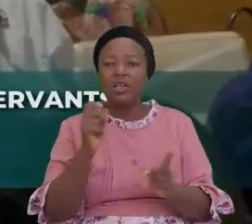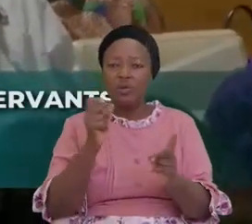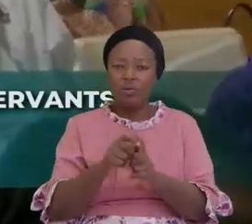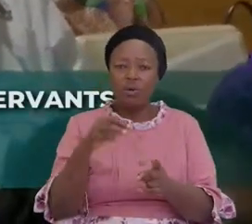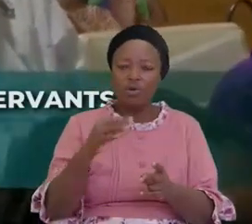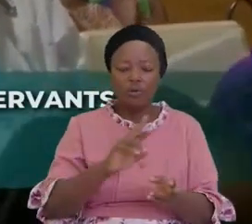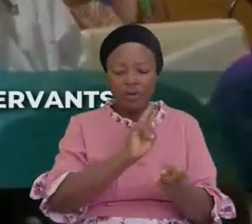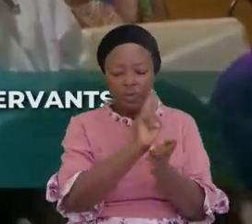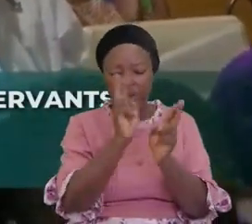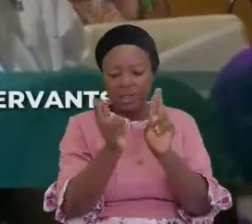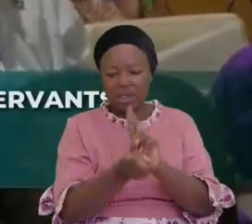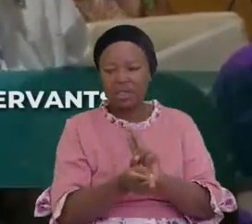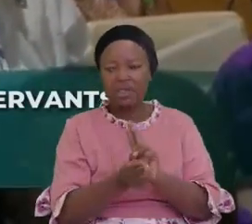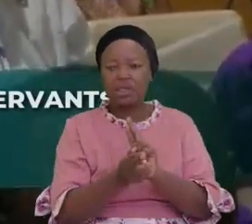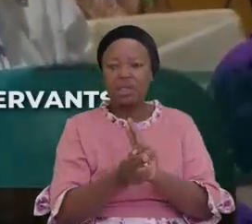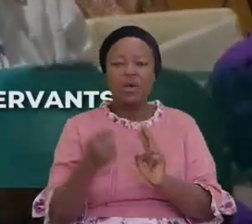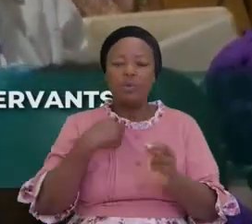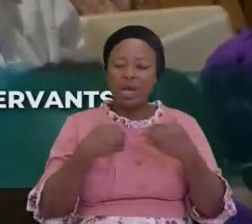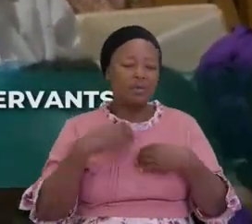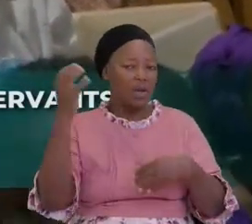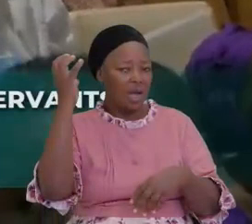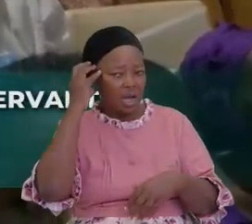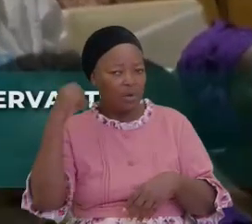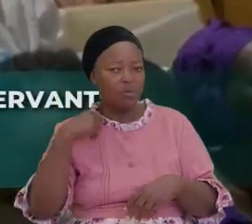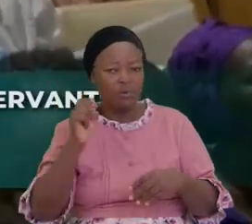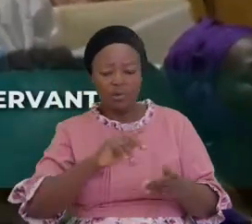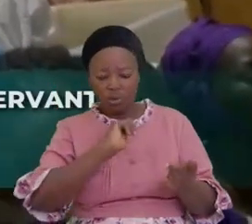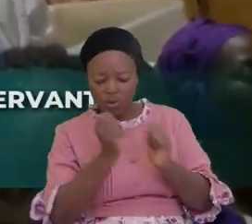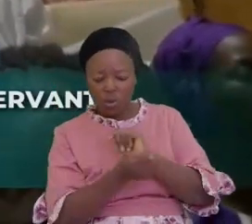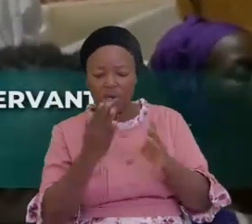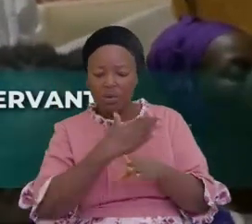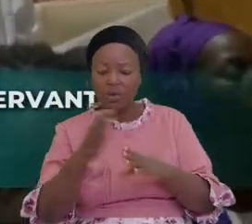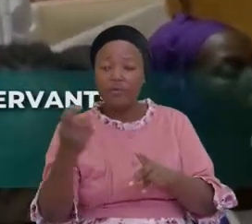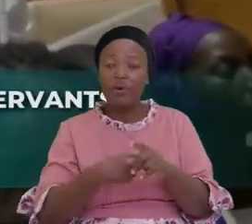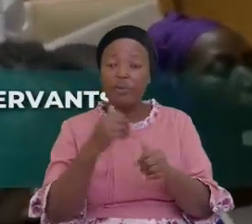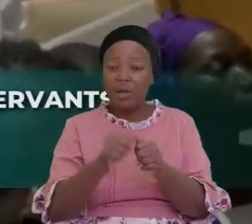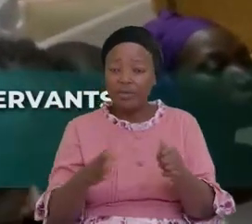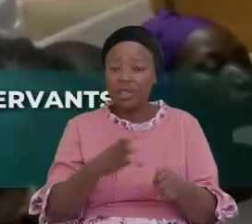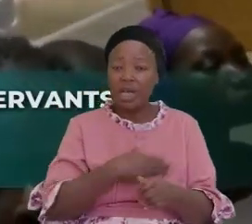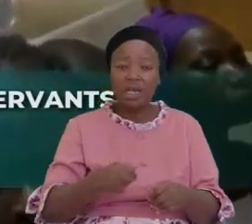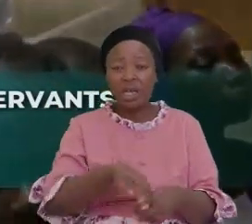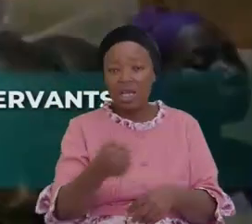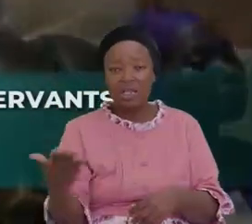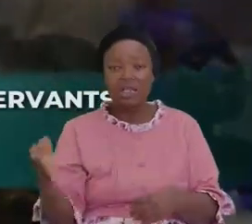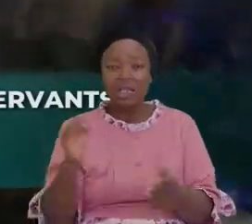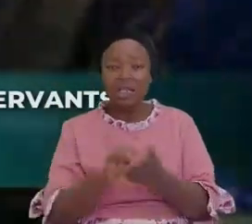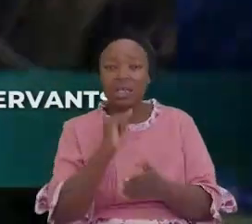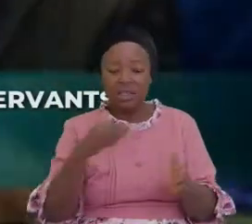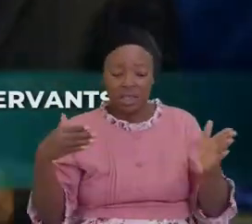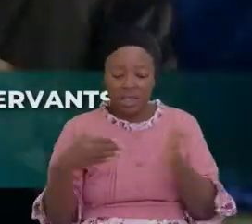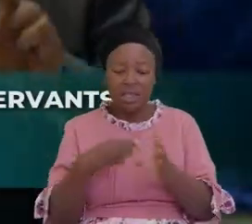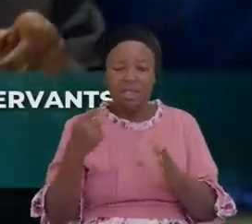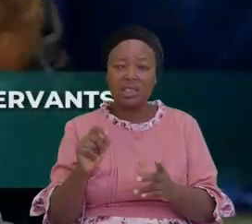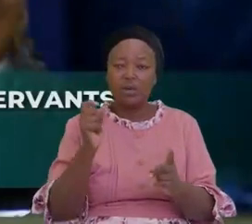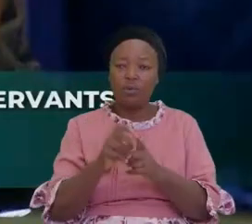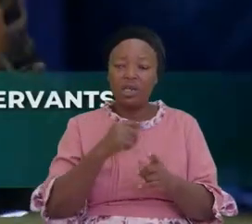repentance. We've heard we must turn away from everything and anything that's against the word and the will of